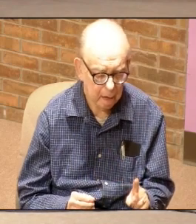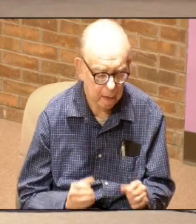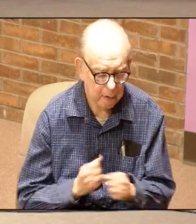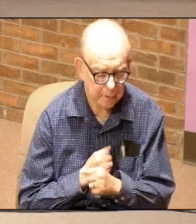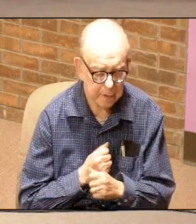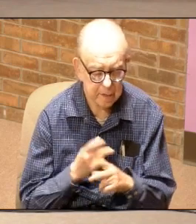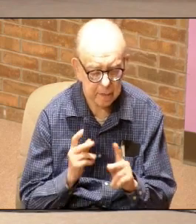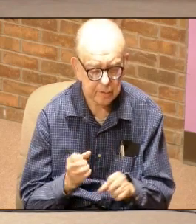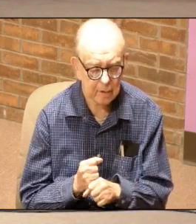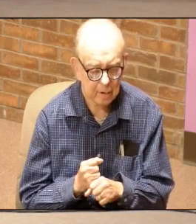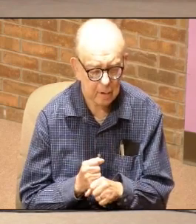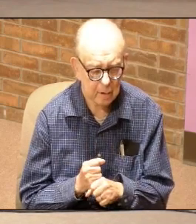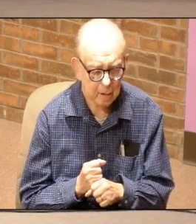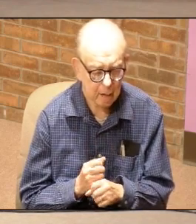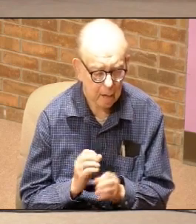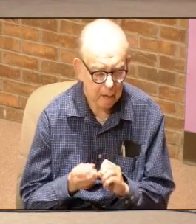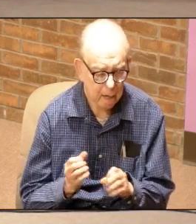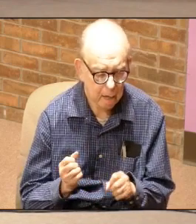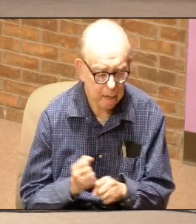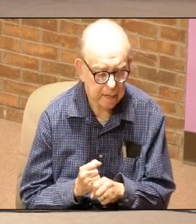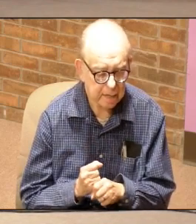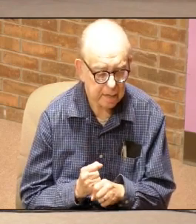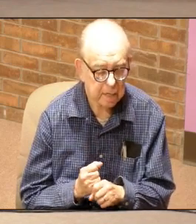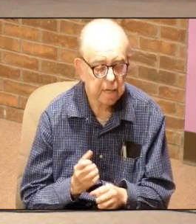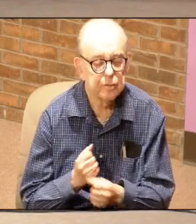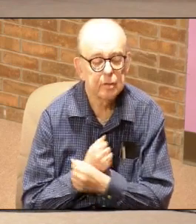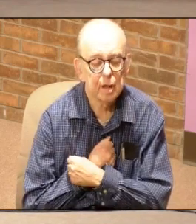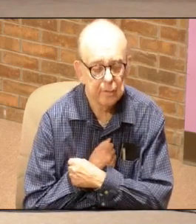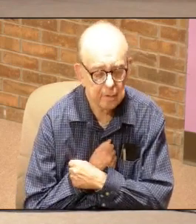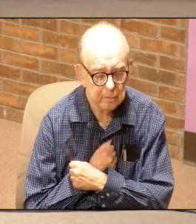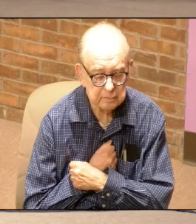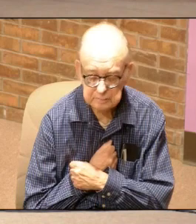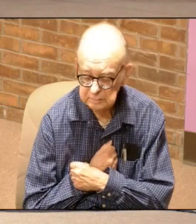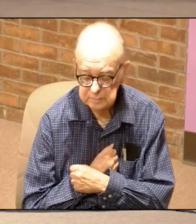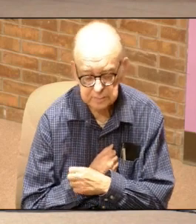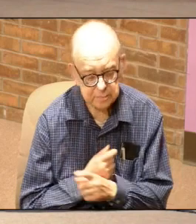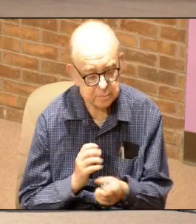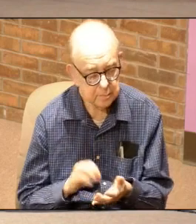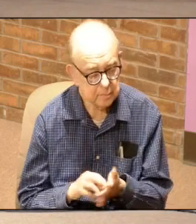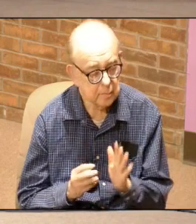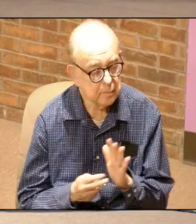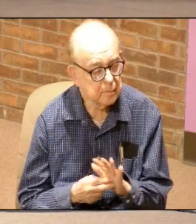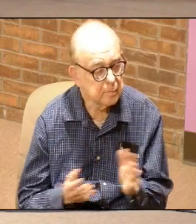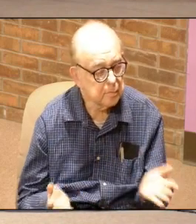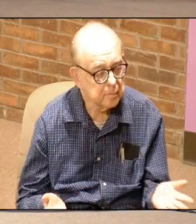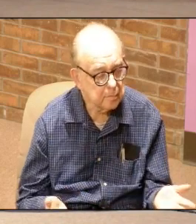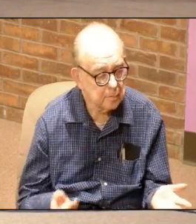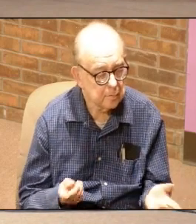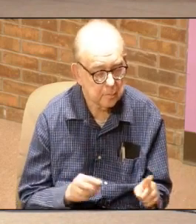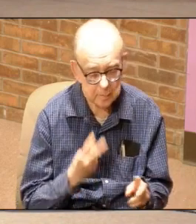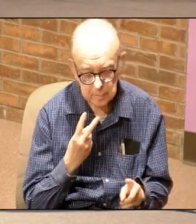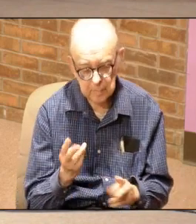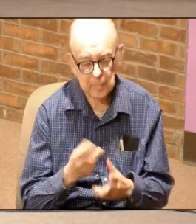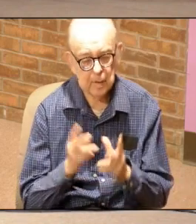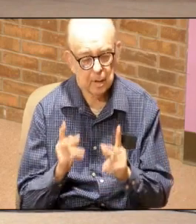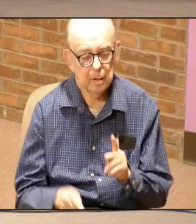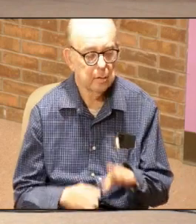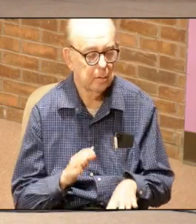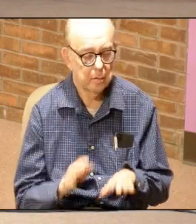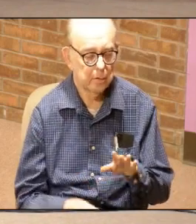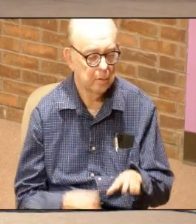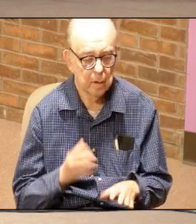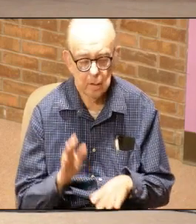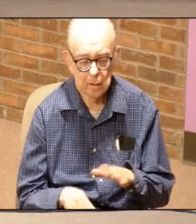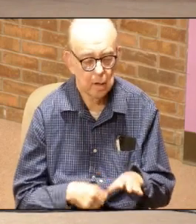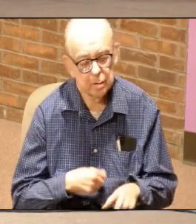gets is, or the number one gift is love, just flat out. Which means what? When I see somebody walking, I